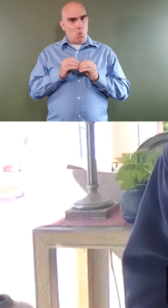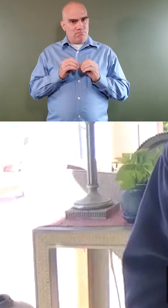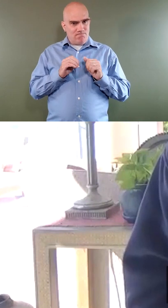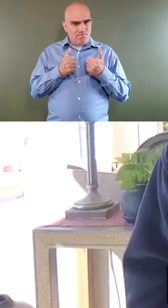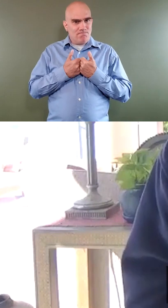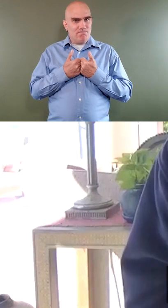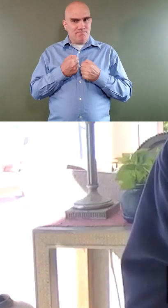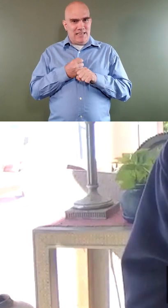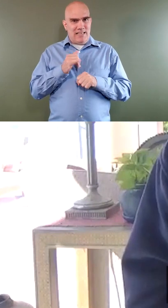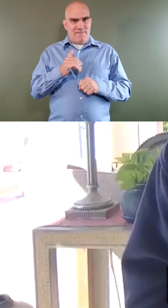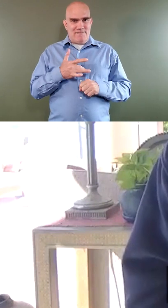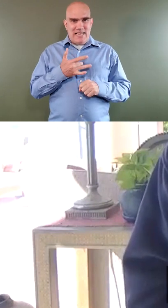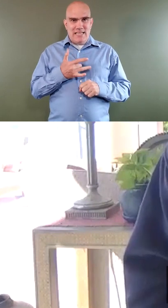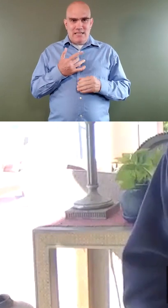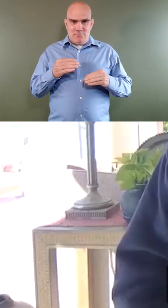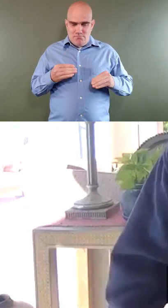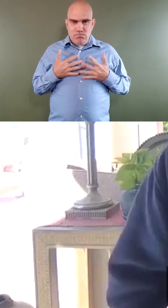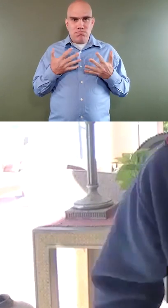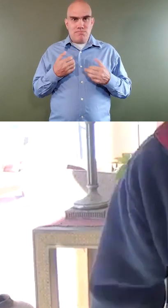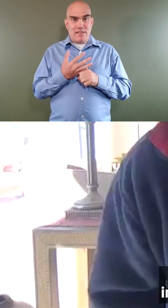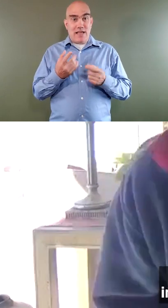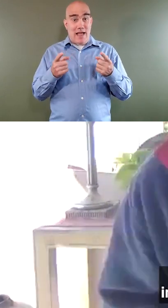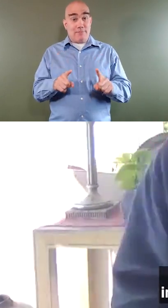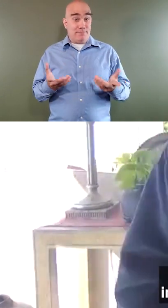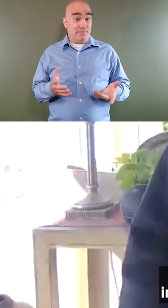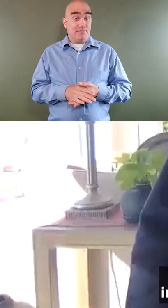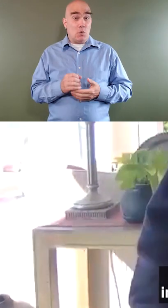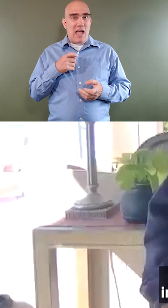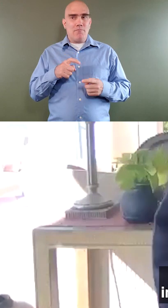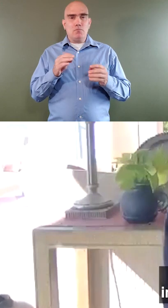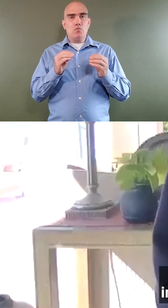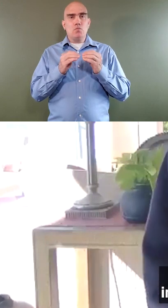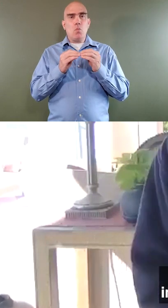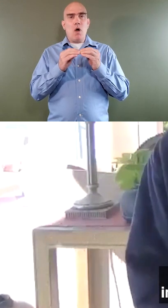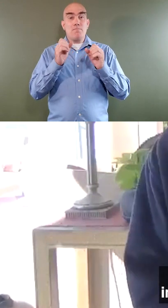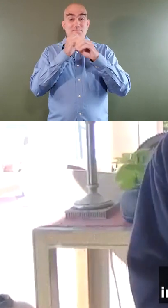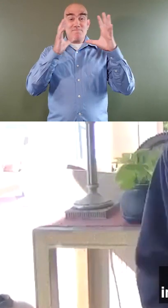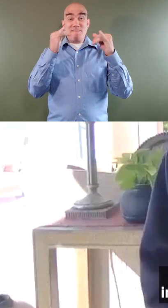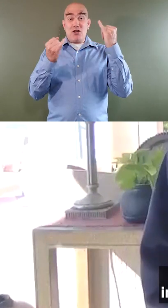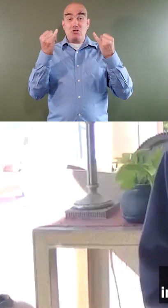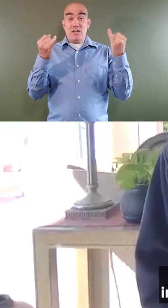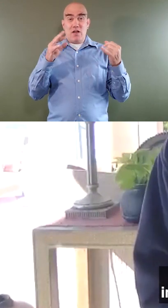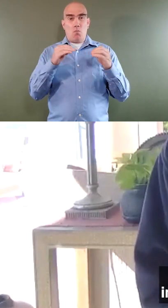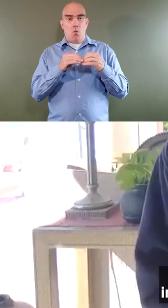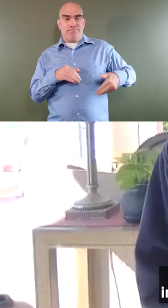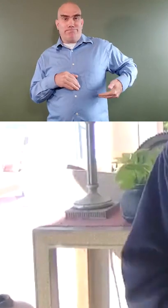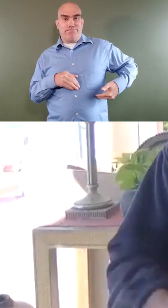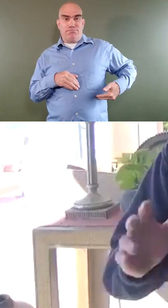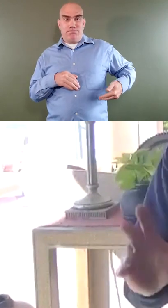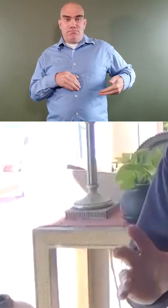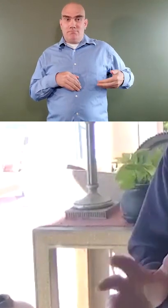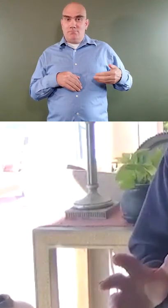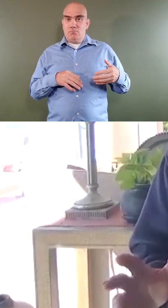principles in order to get that feeling to make something happen. And so we have to be more imaginative and more intuitive